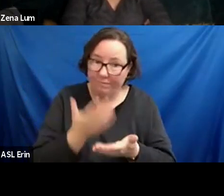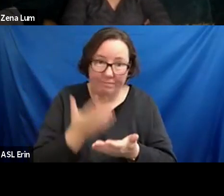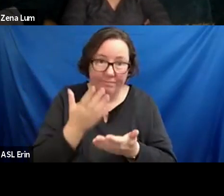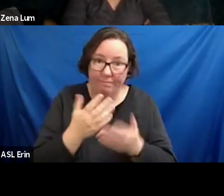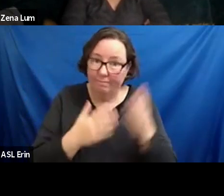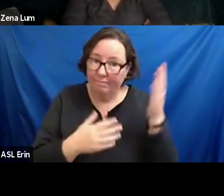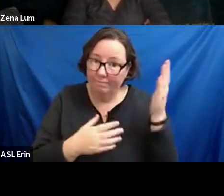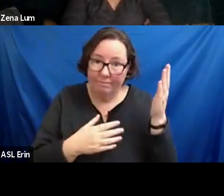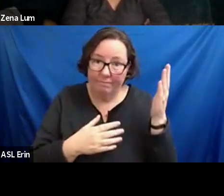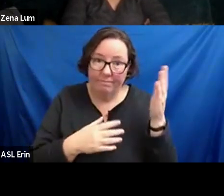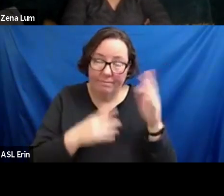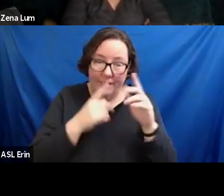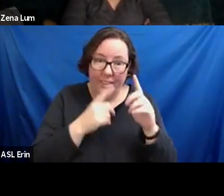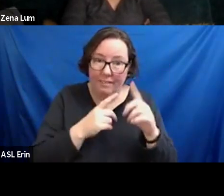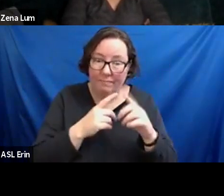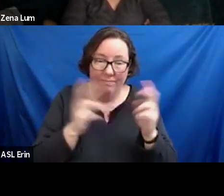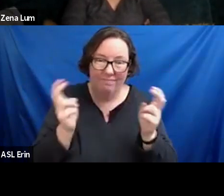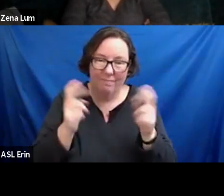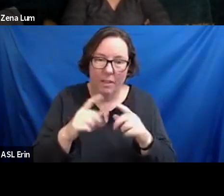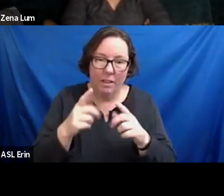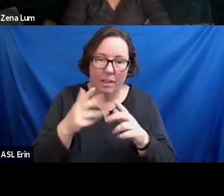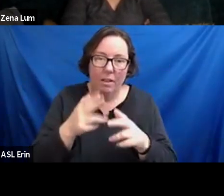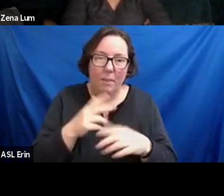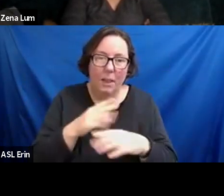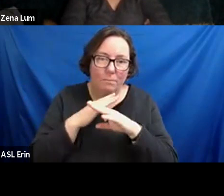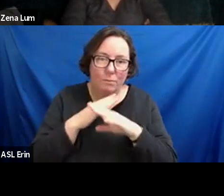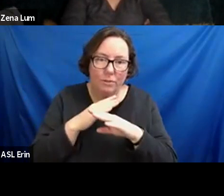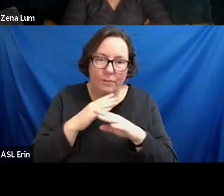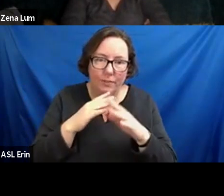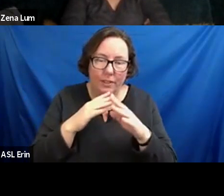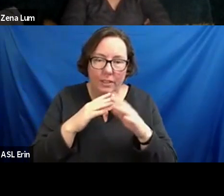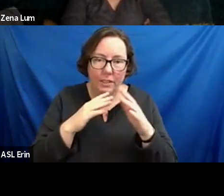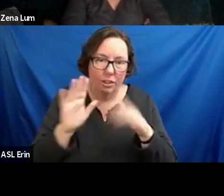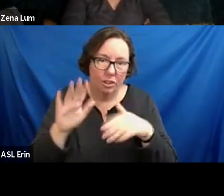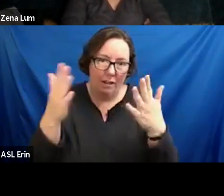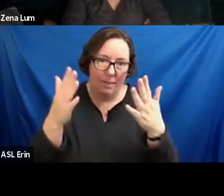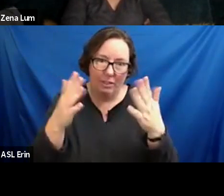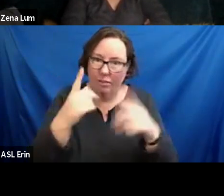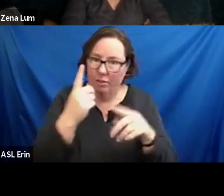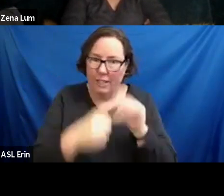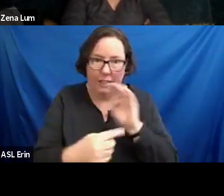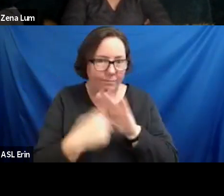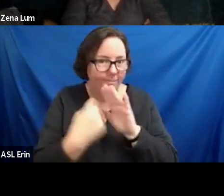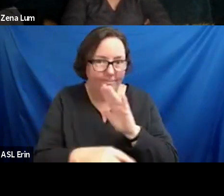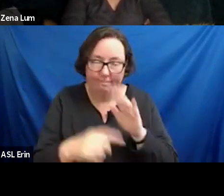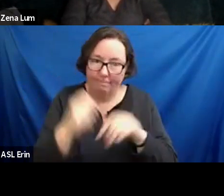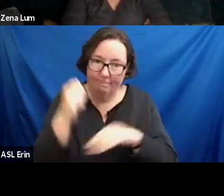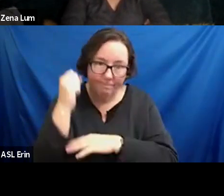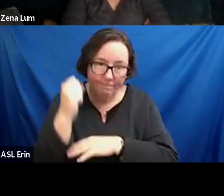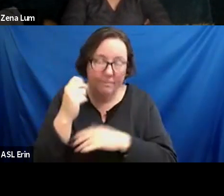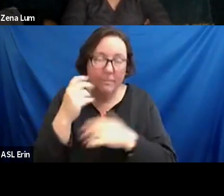a set of bulletproof and lawsuit-proof recommendations. This is even more